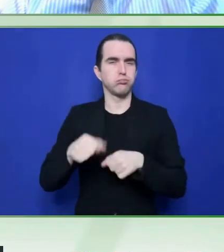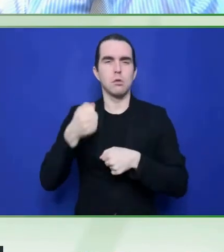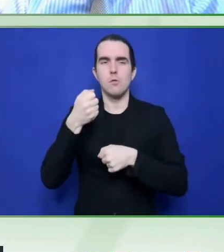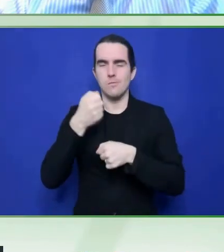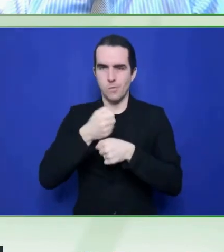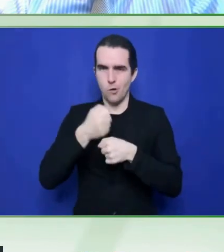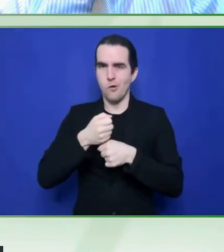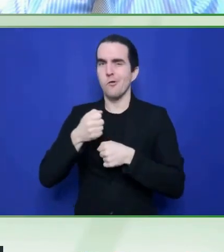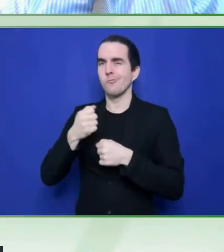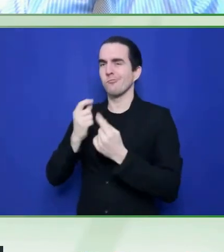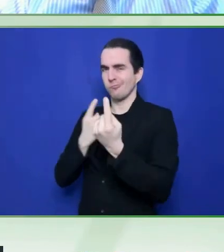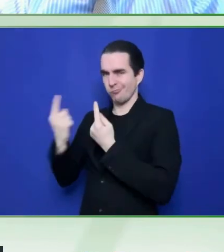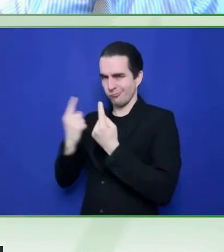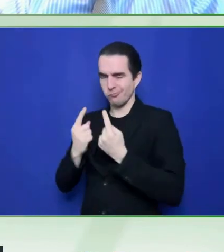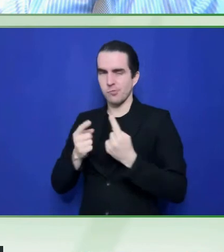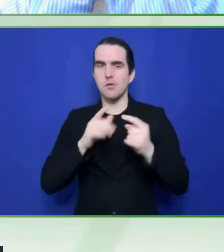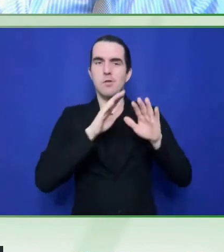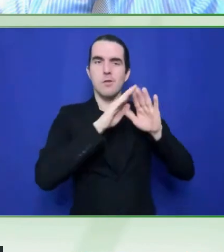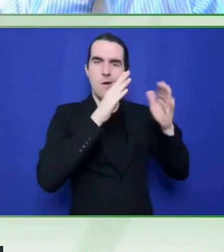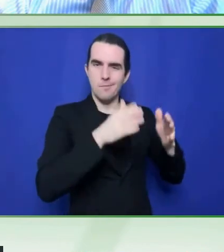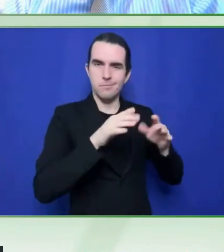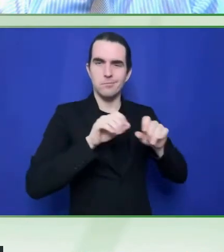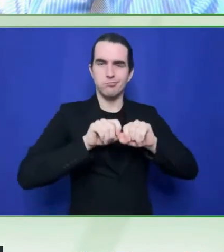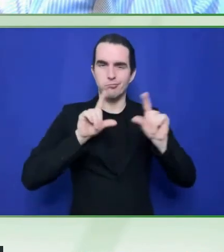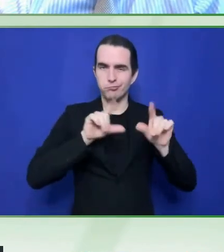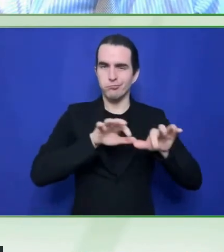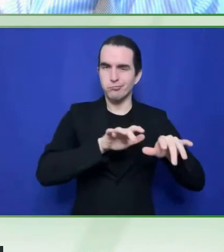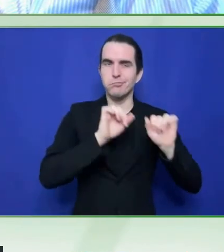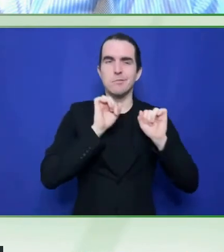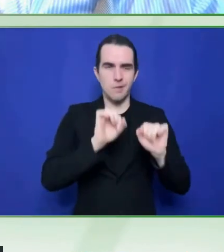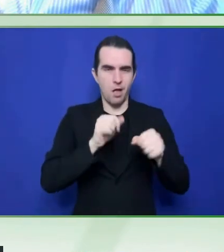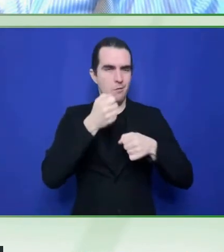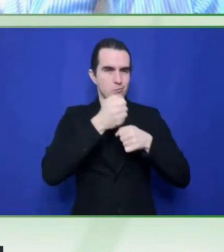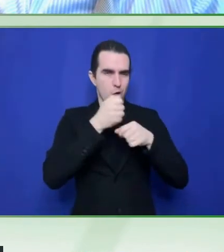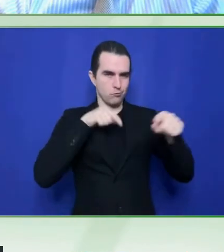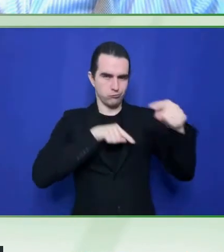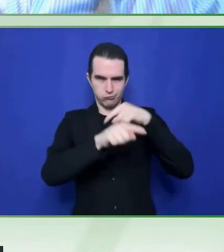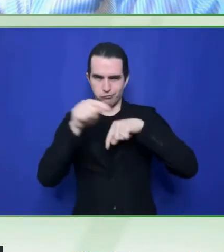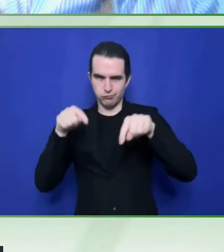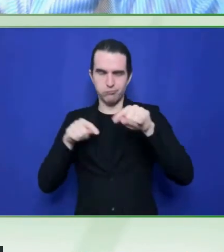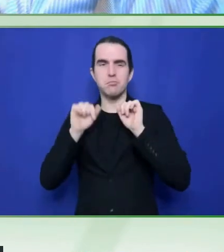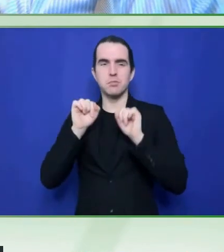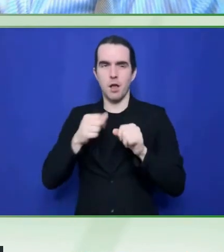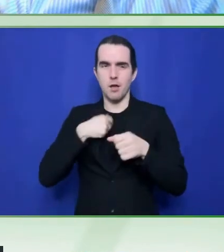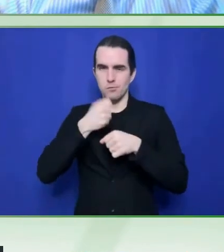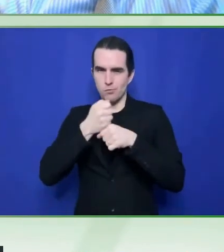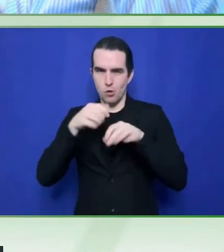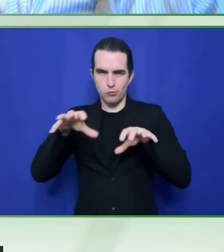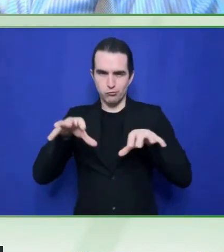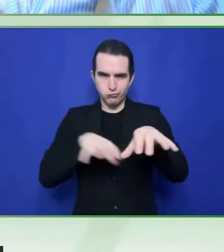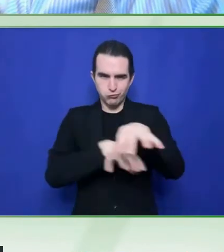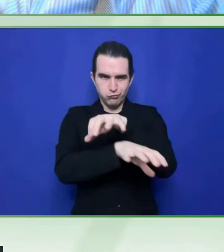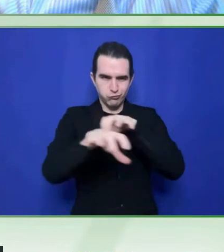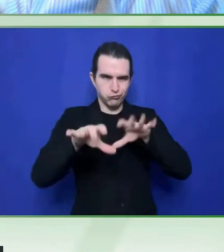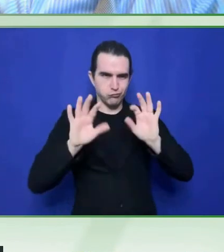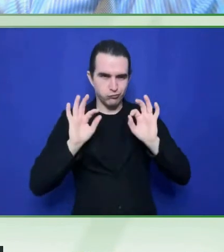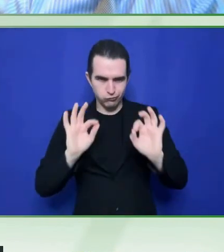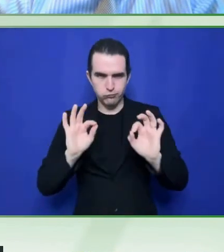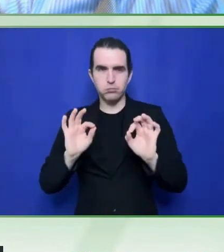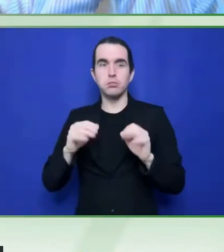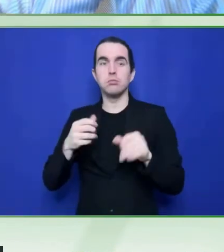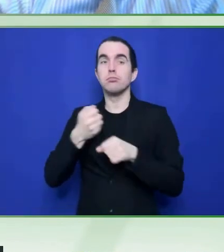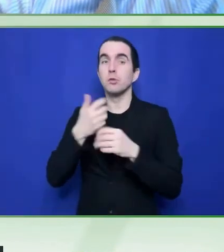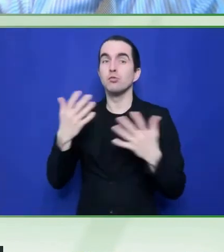providing psychosocial support for all staff during this time, and also continue to provide the tools, the digital tools